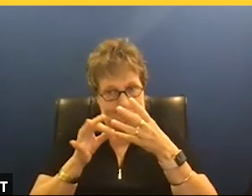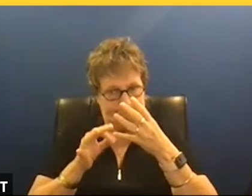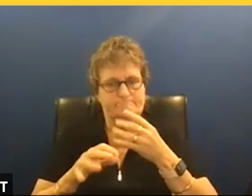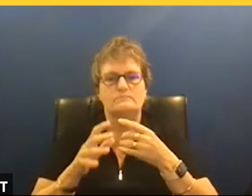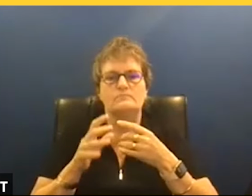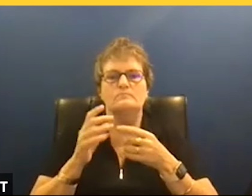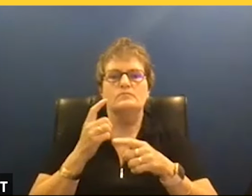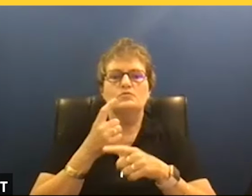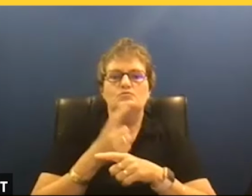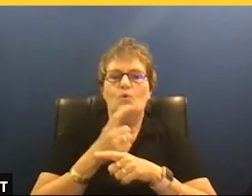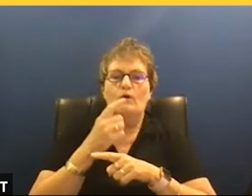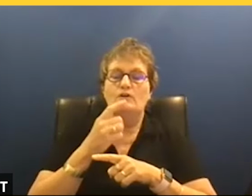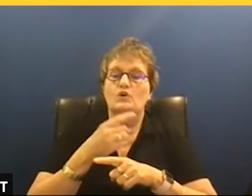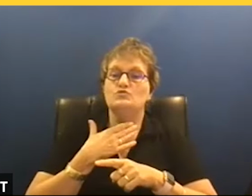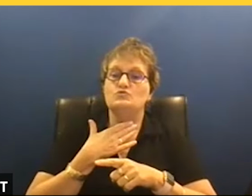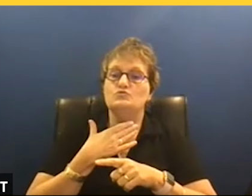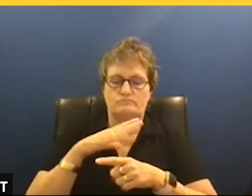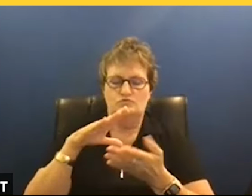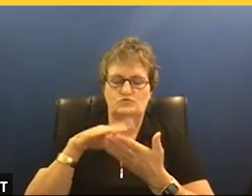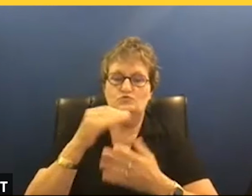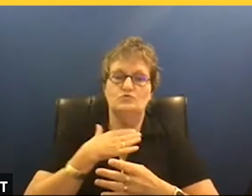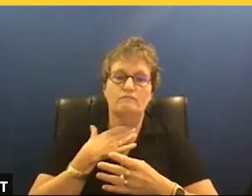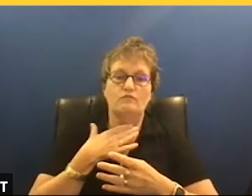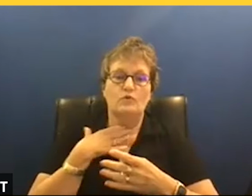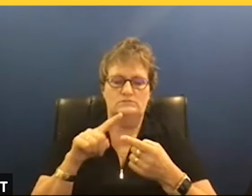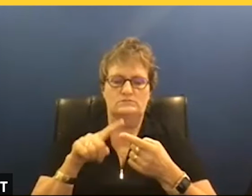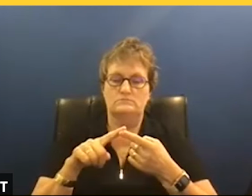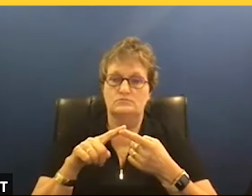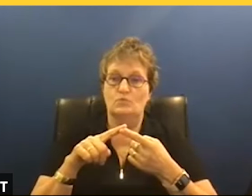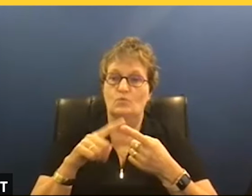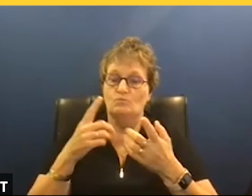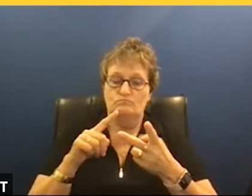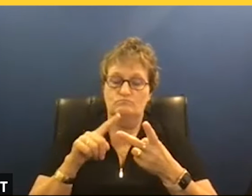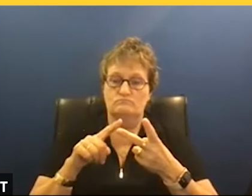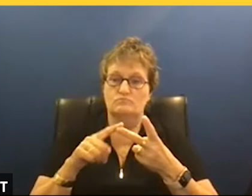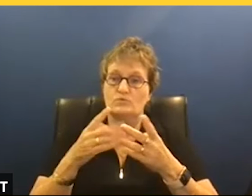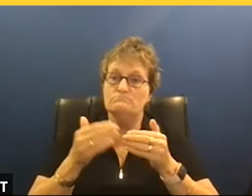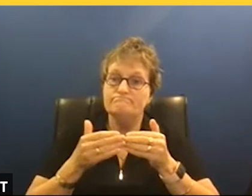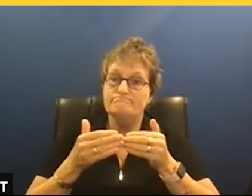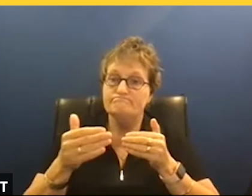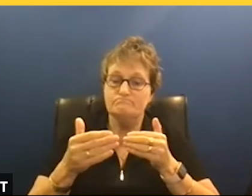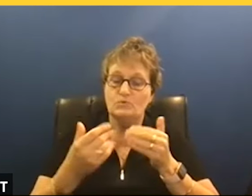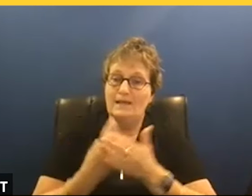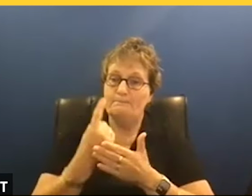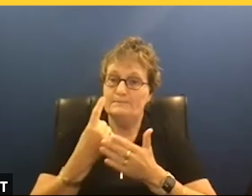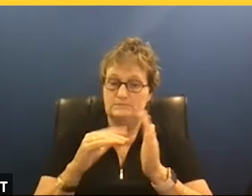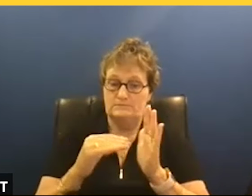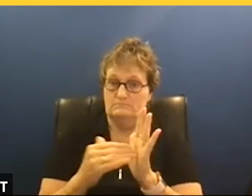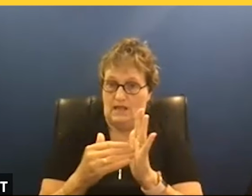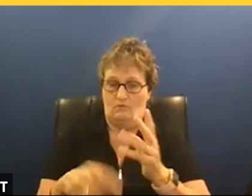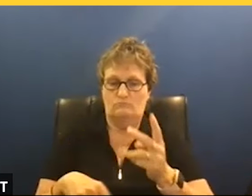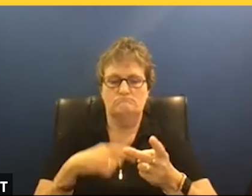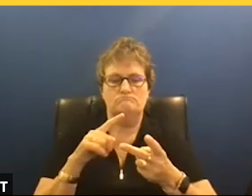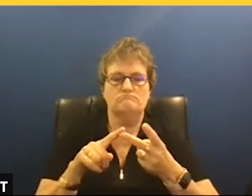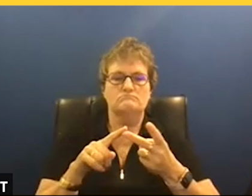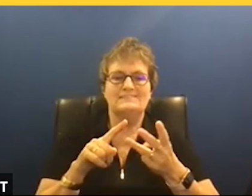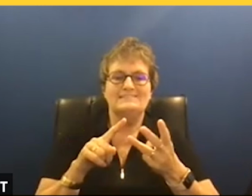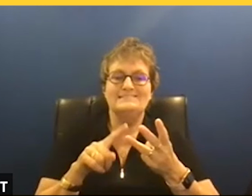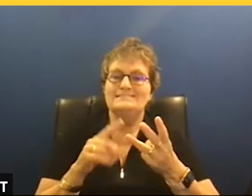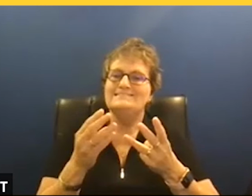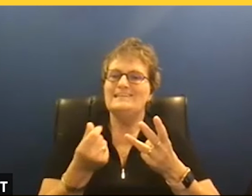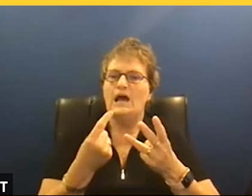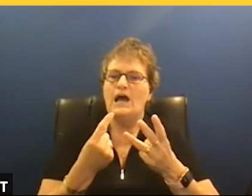little bit about what we've achieved so far, and then going to look at some of the recommendations that have